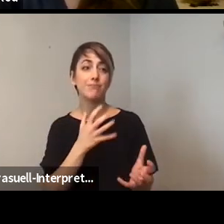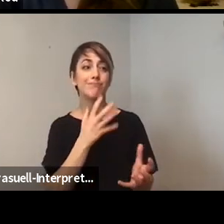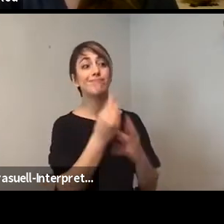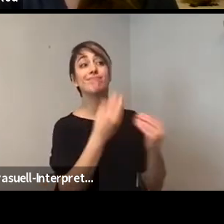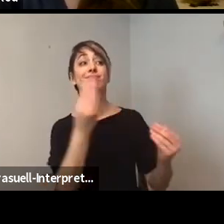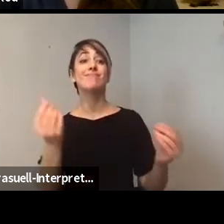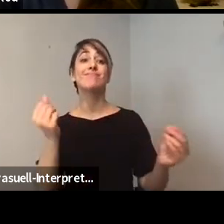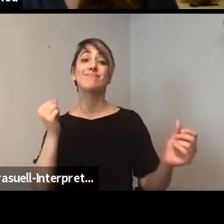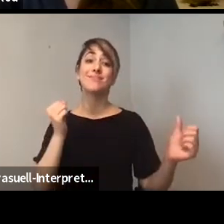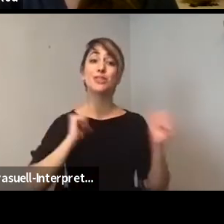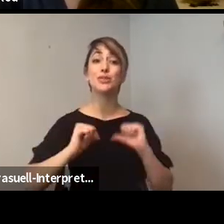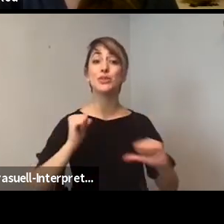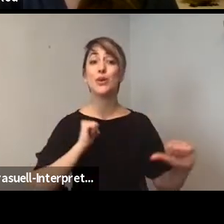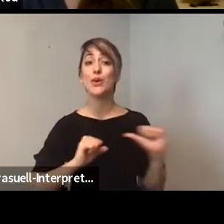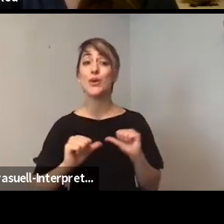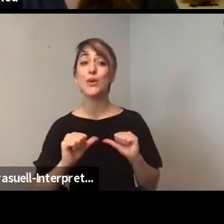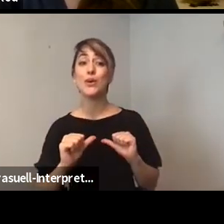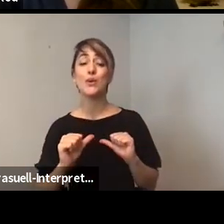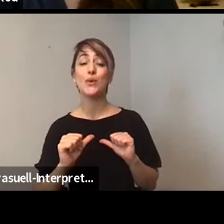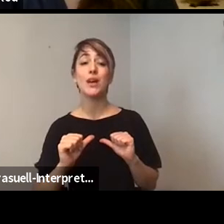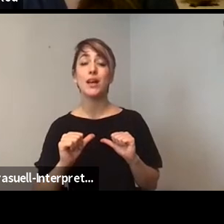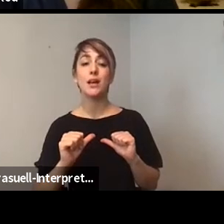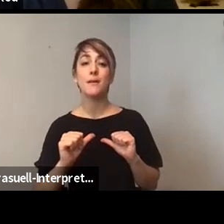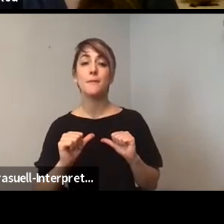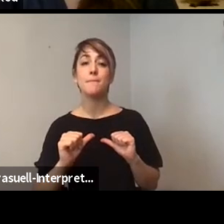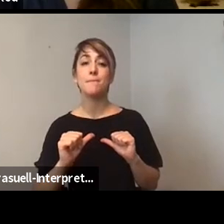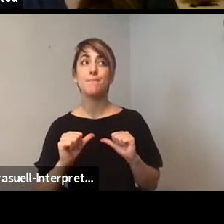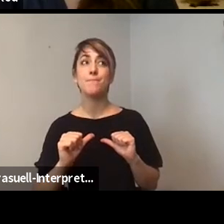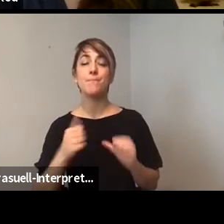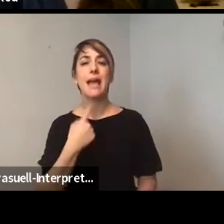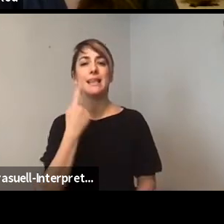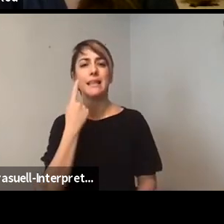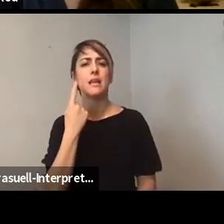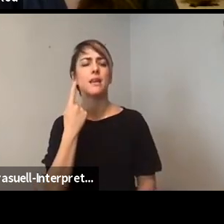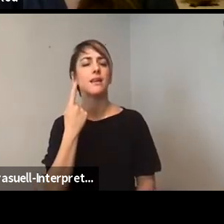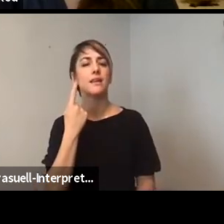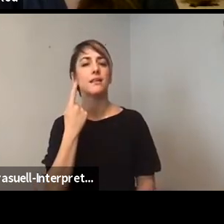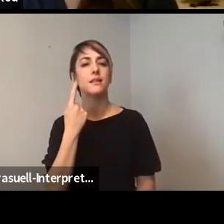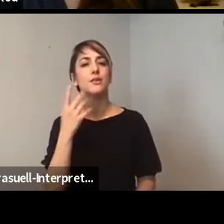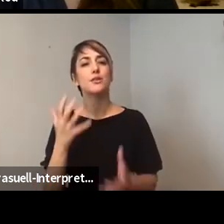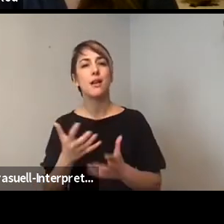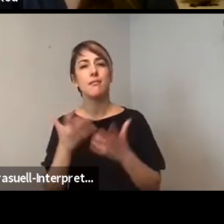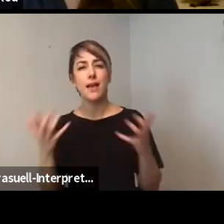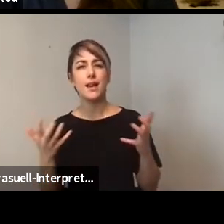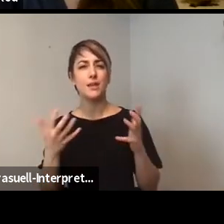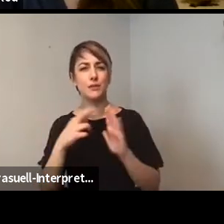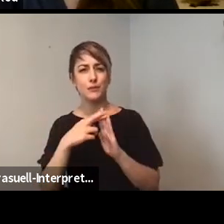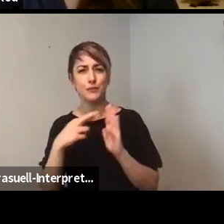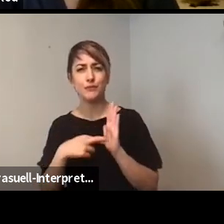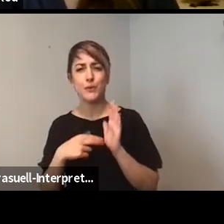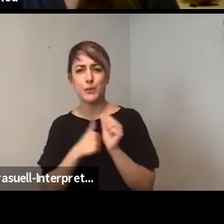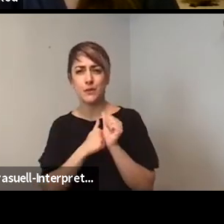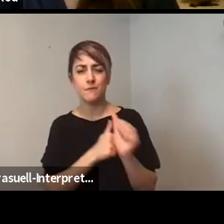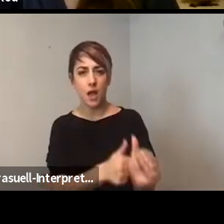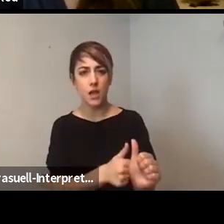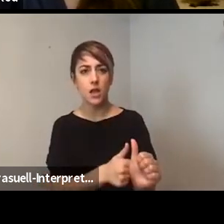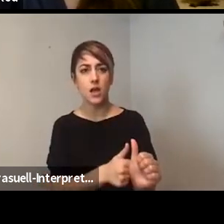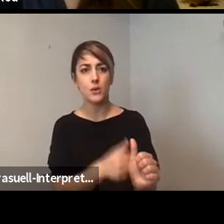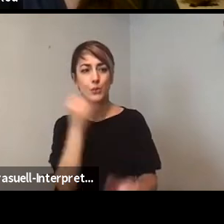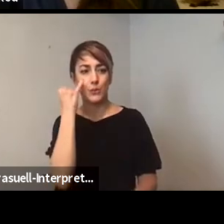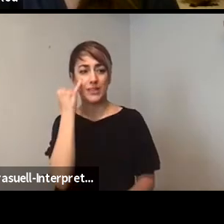there's a lot of things, how to run the rehearsal with avoiding the distances. And there was